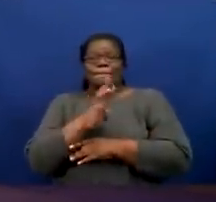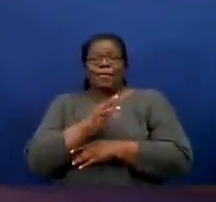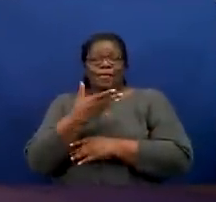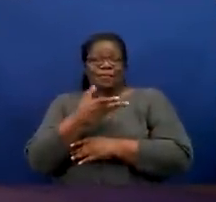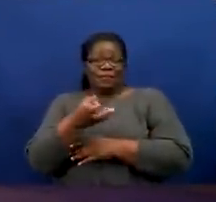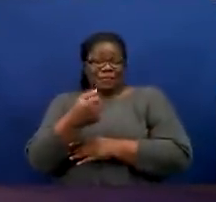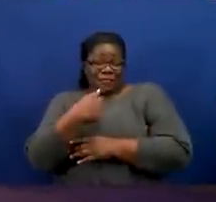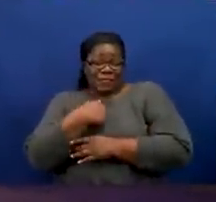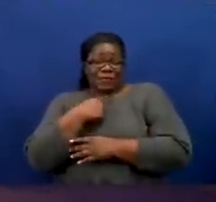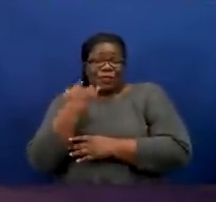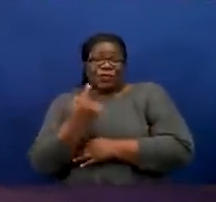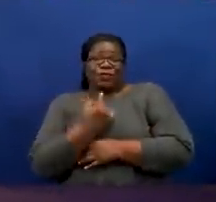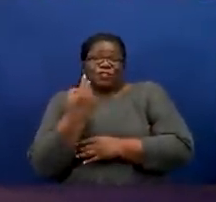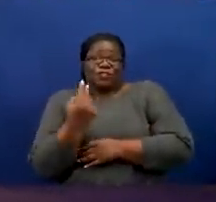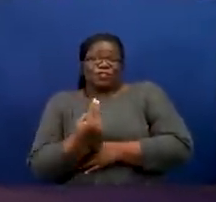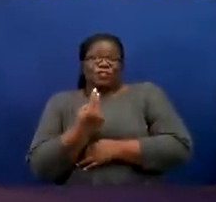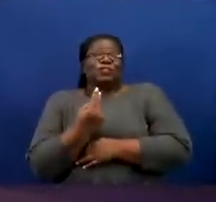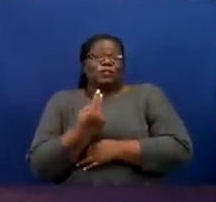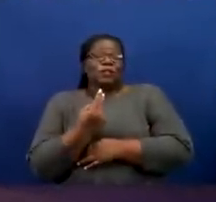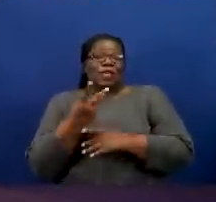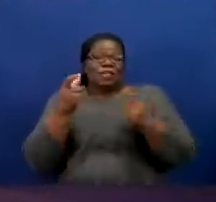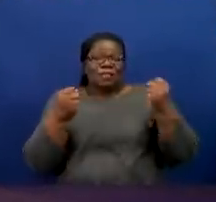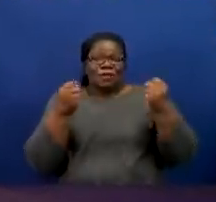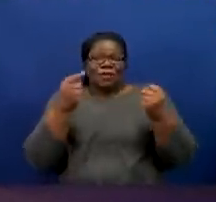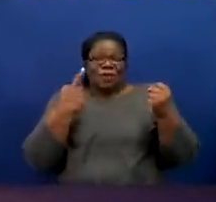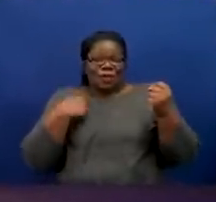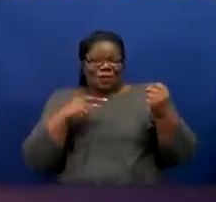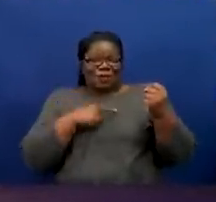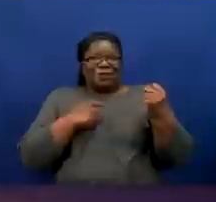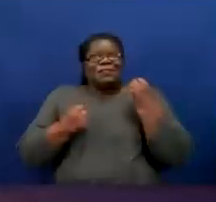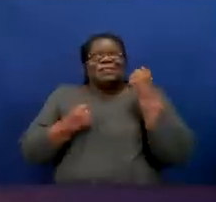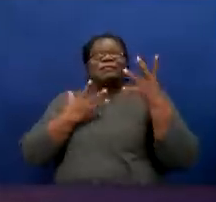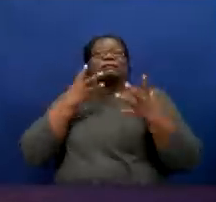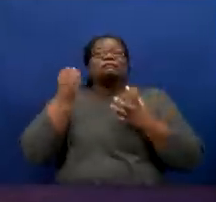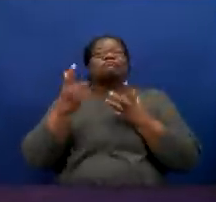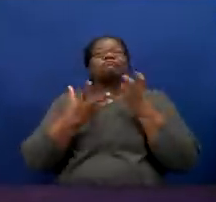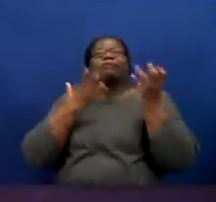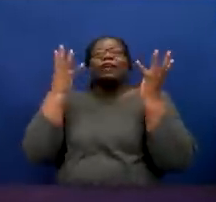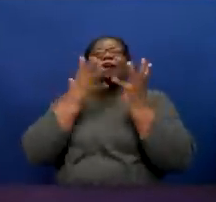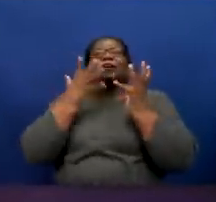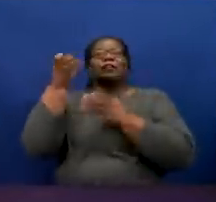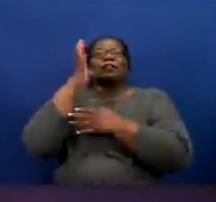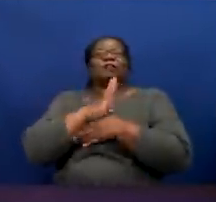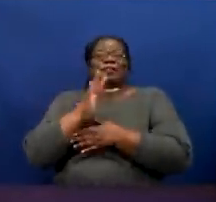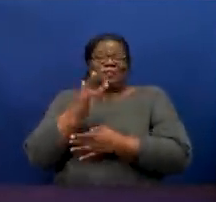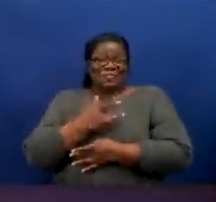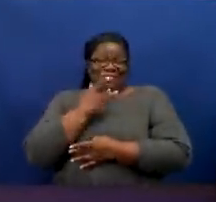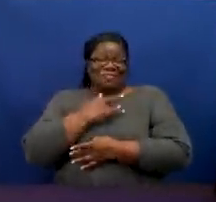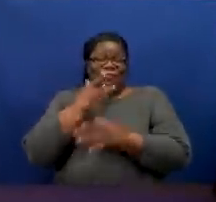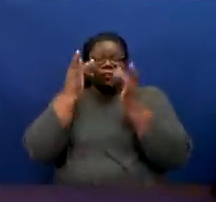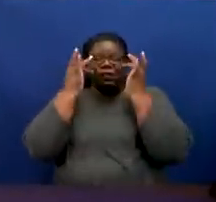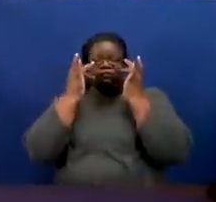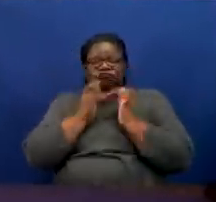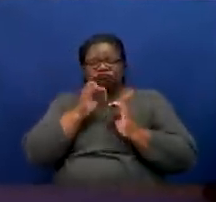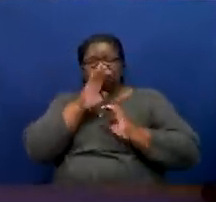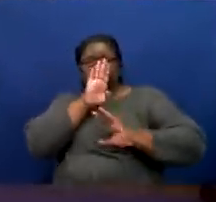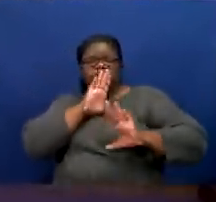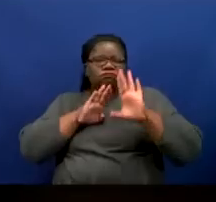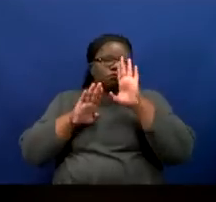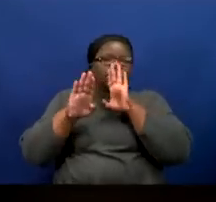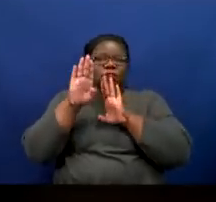and we were just talking, singing about how awesome our God is. Whenever you get down in the dumps and you get